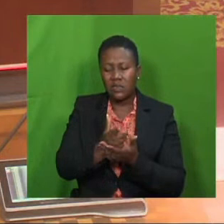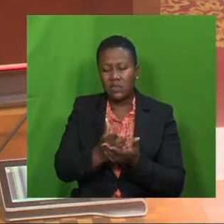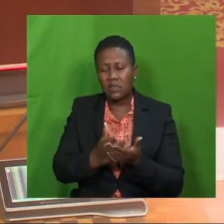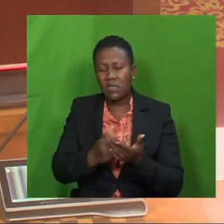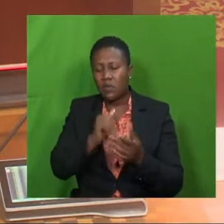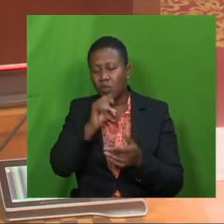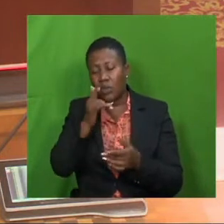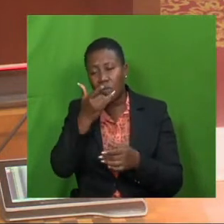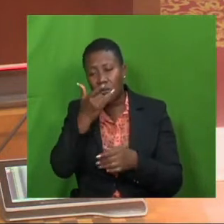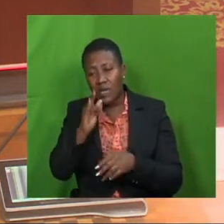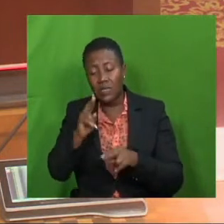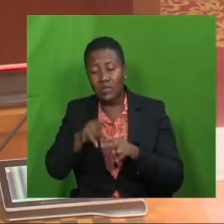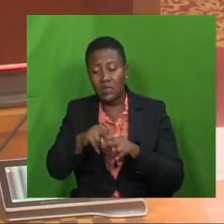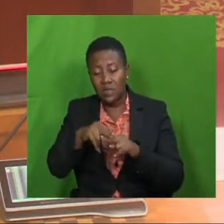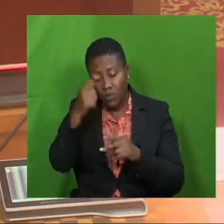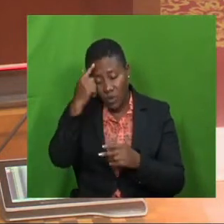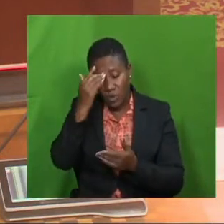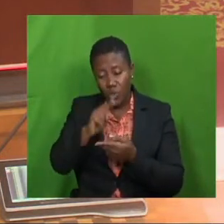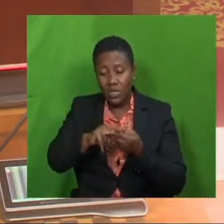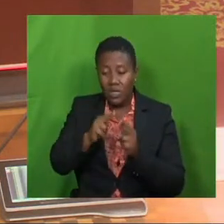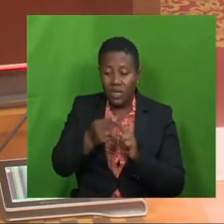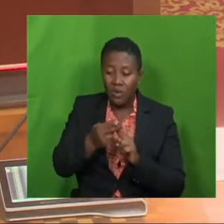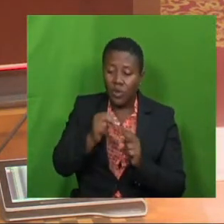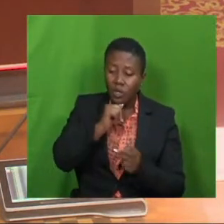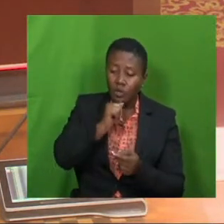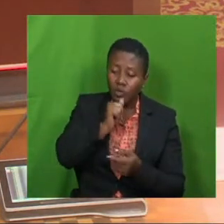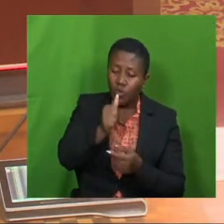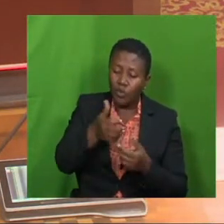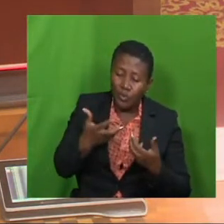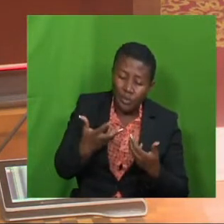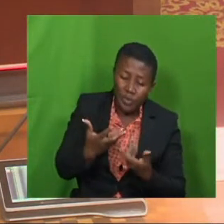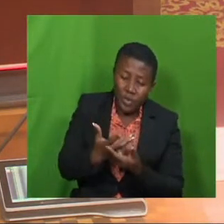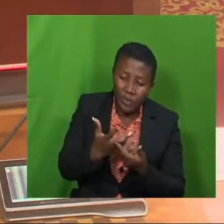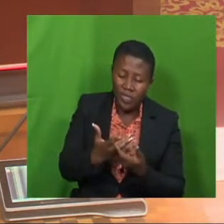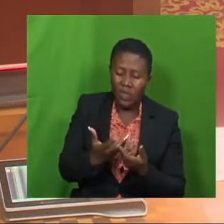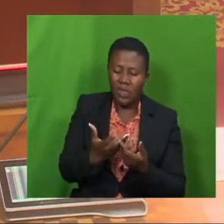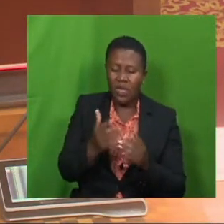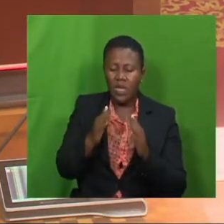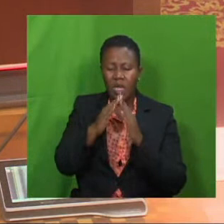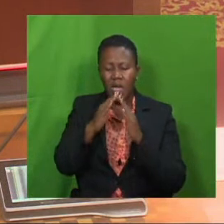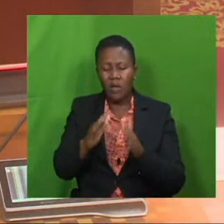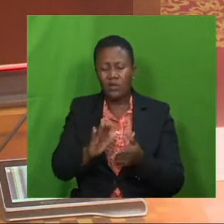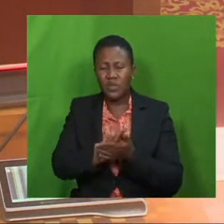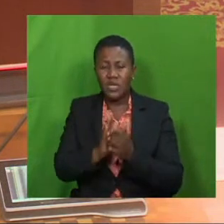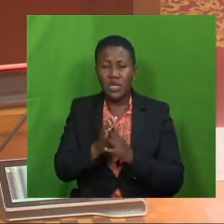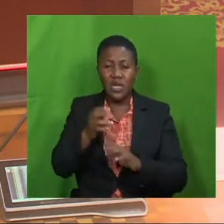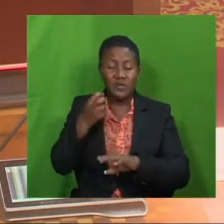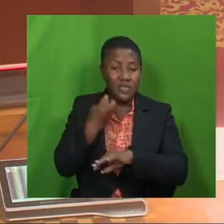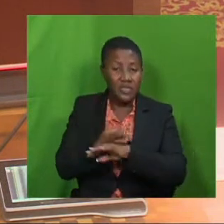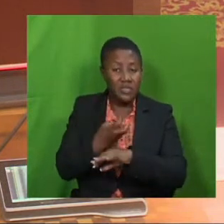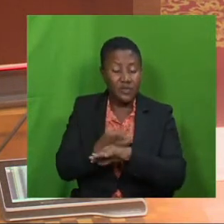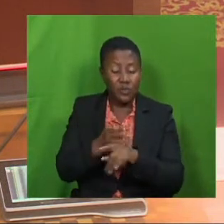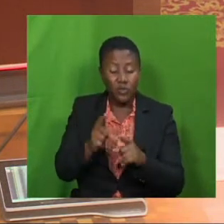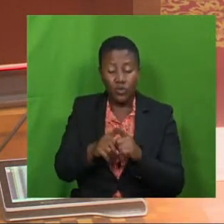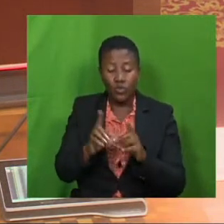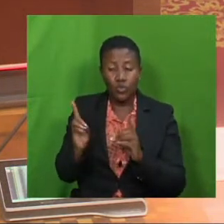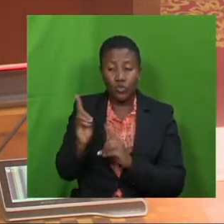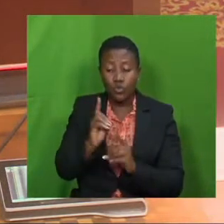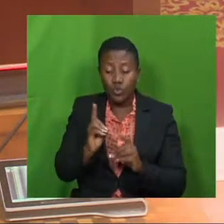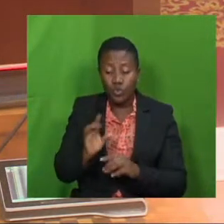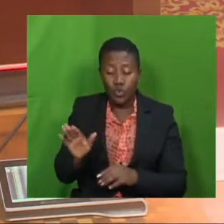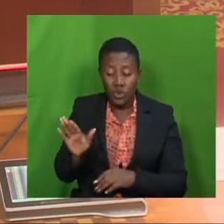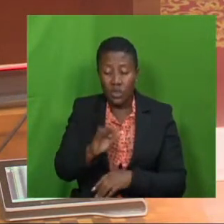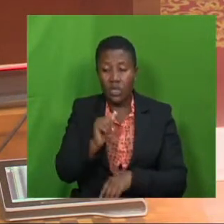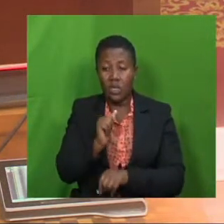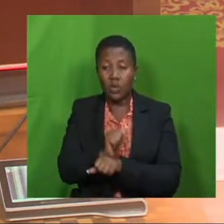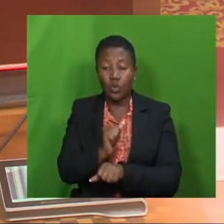Notwithstanding, the House did strive to work to discharge its representational, legislative, and oversight as